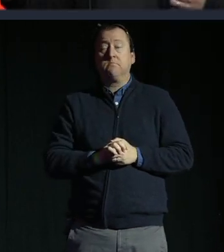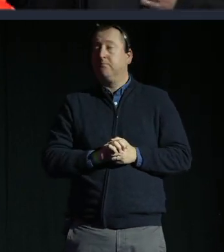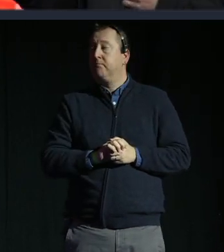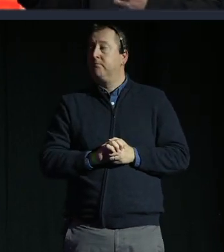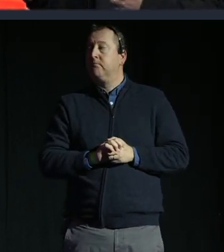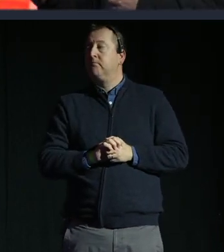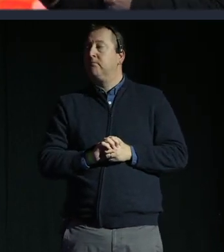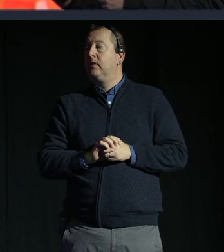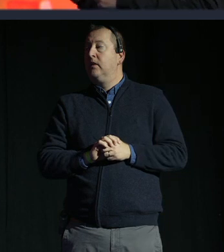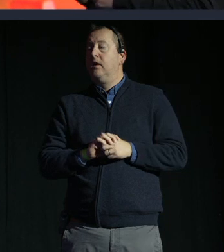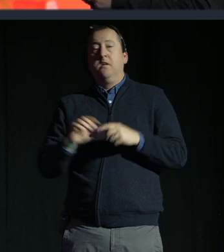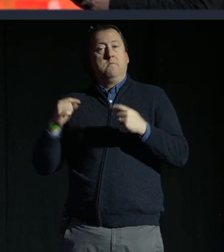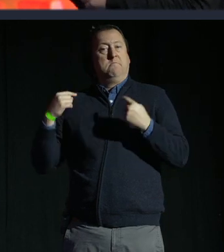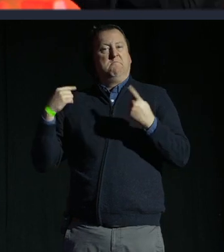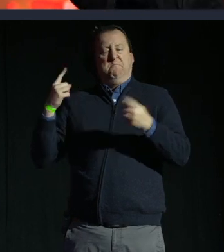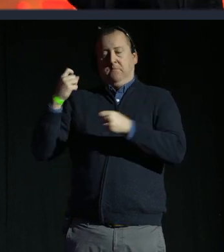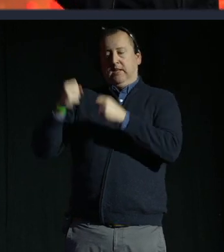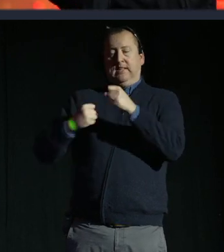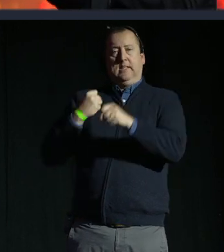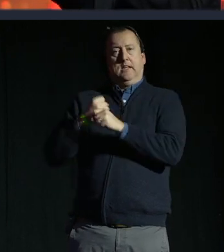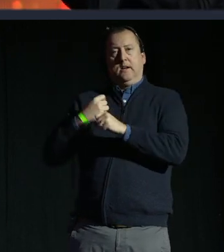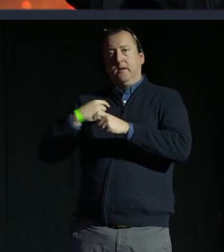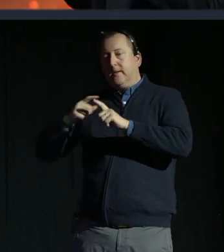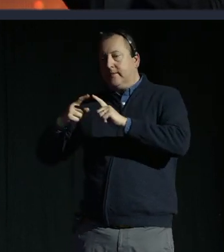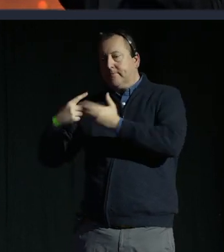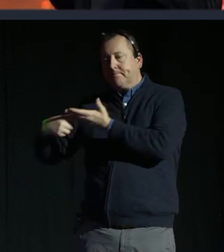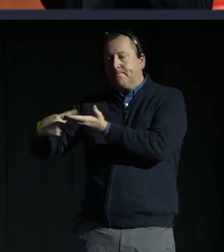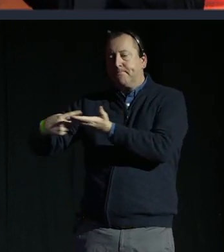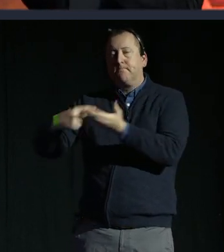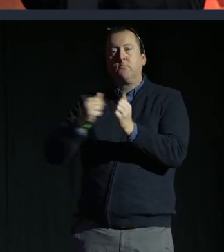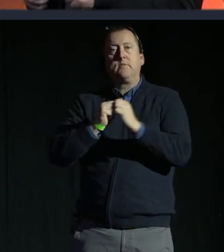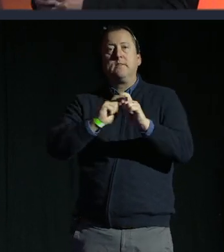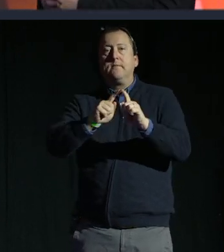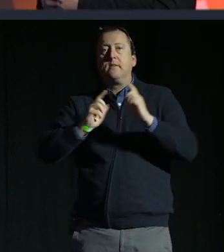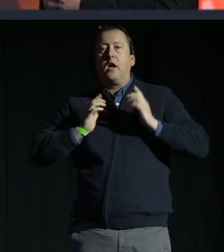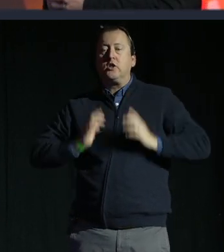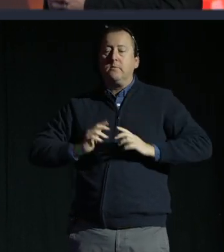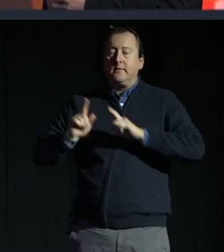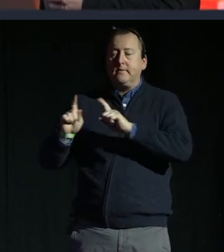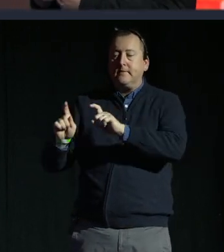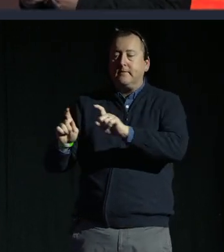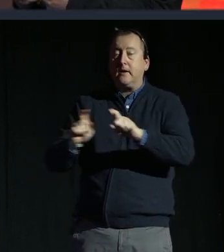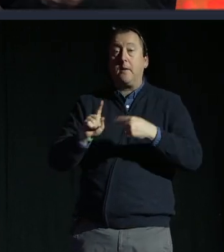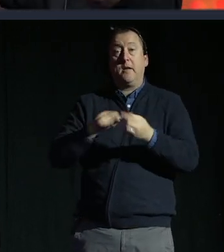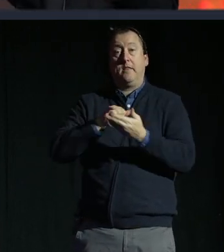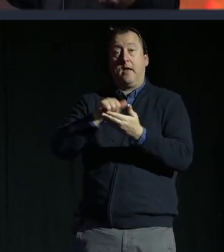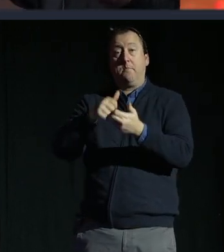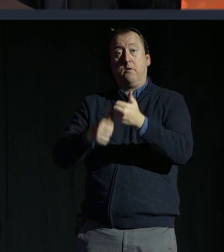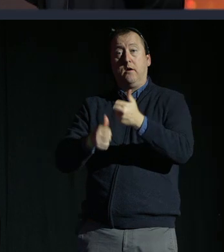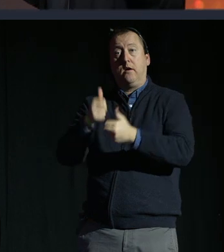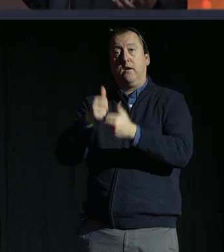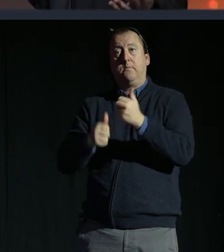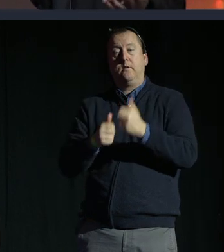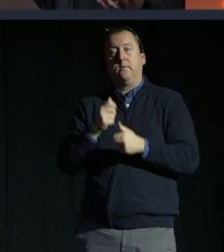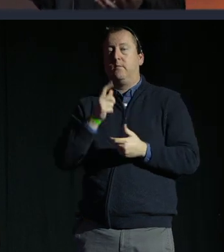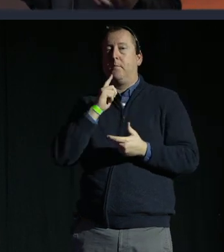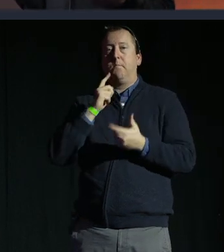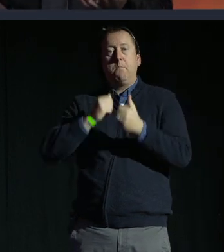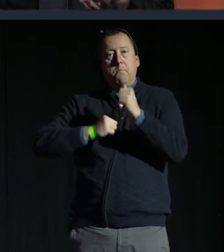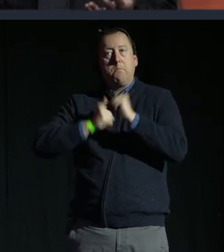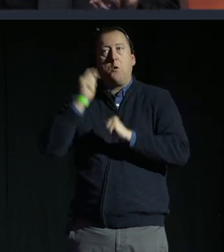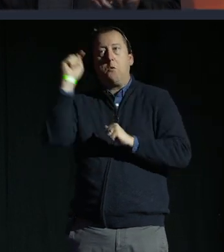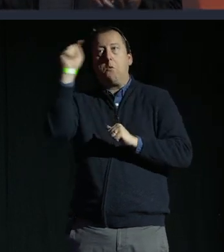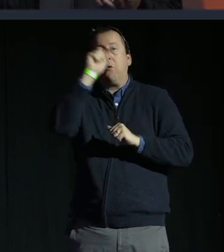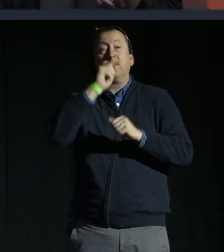We spent the past year talking to customers about exactly this problem. Almost every data leader